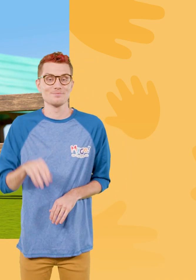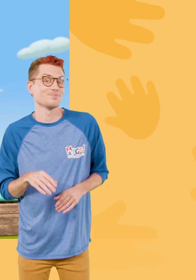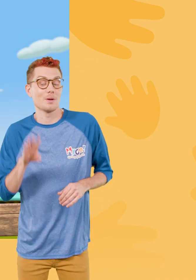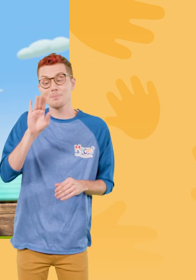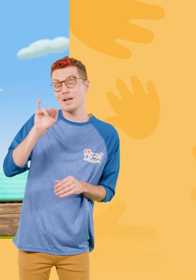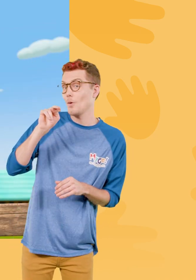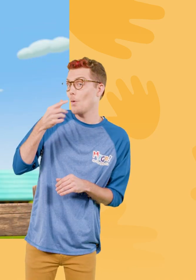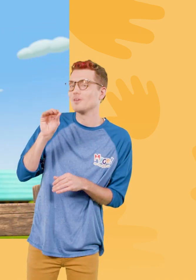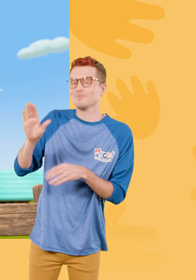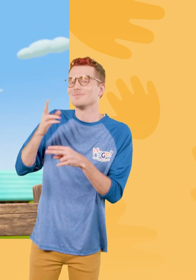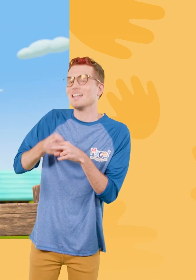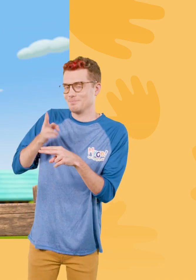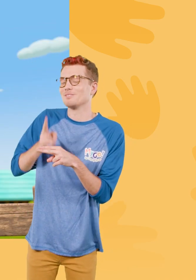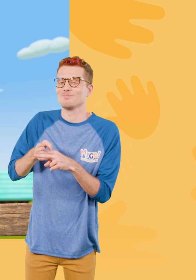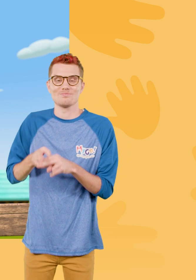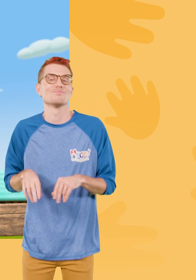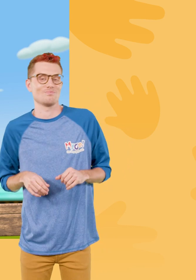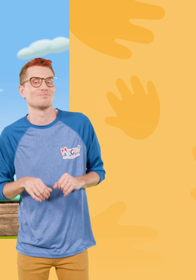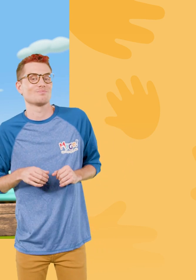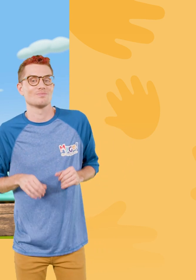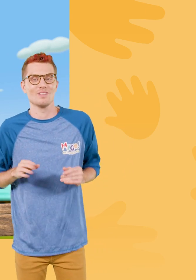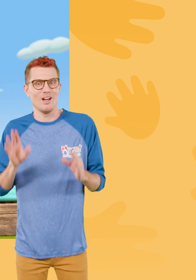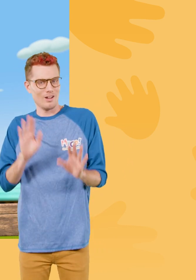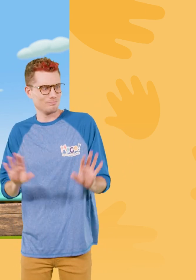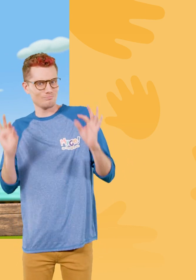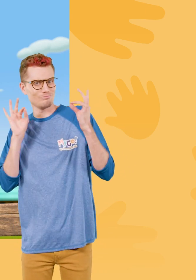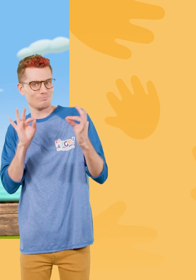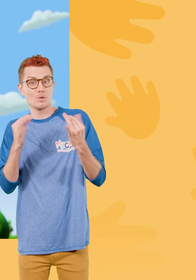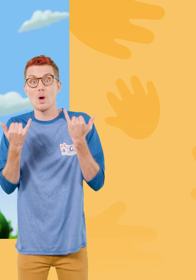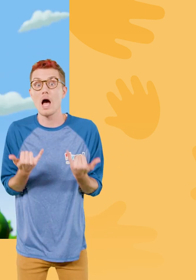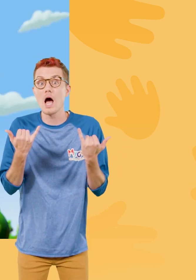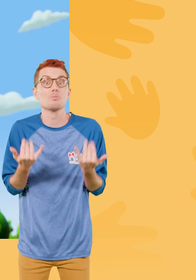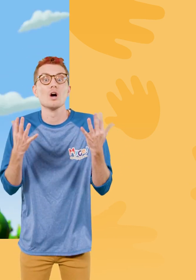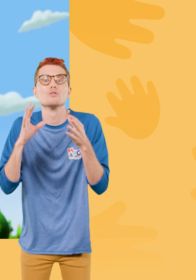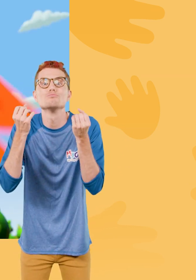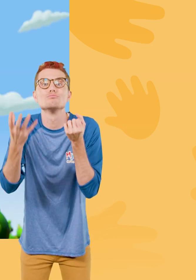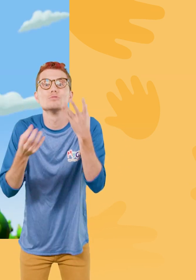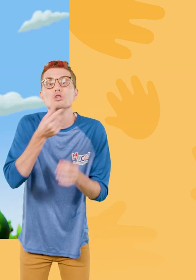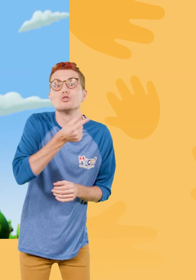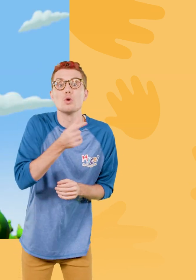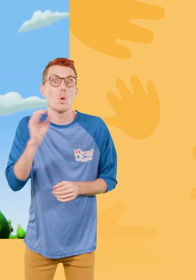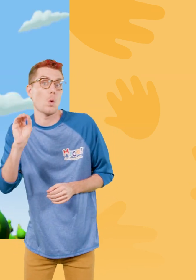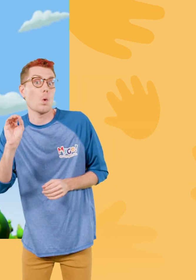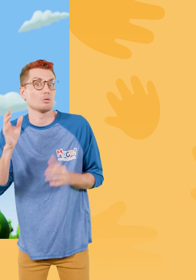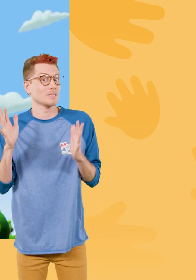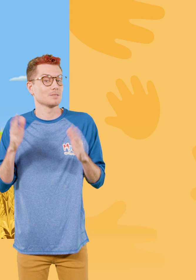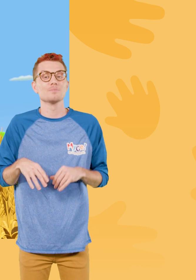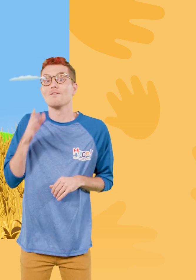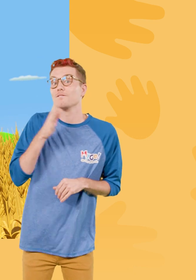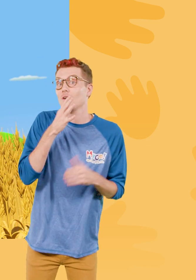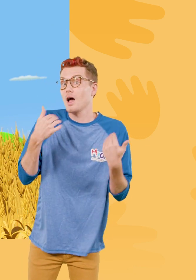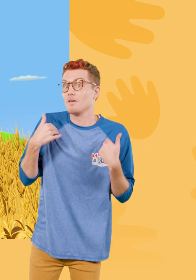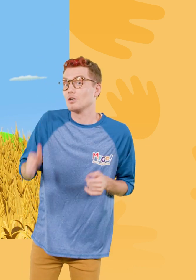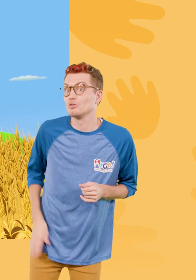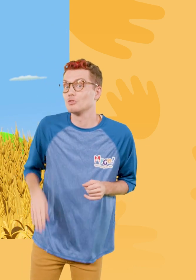N-G-O, and Bingo was his name-o. Excellent! This time, just say the G and the O. There